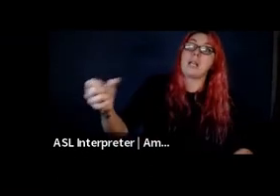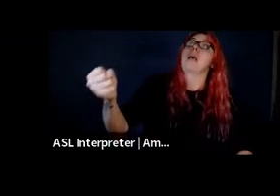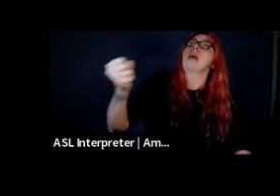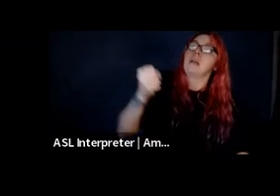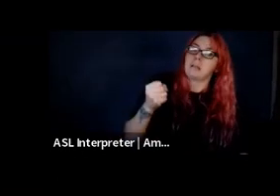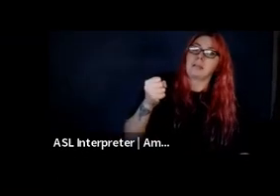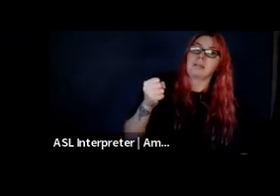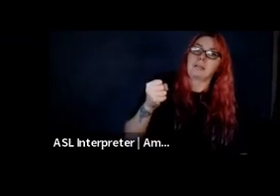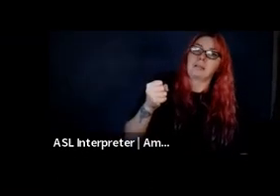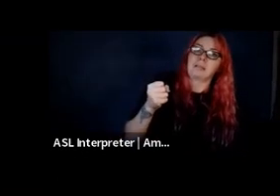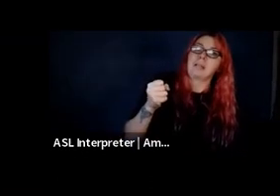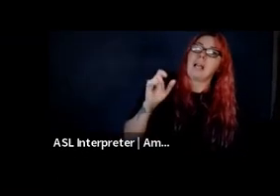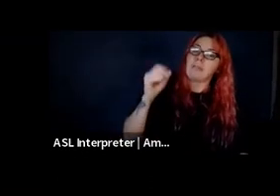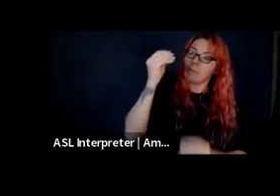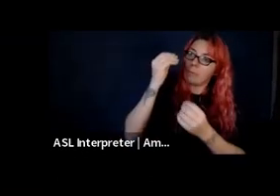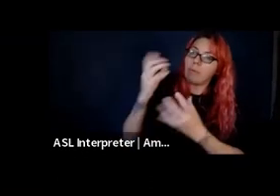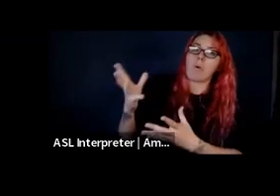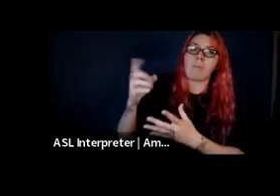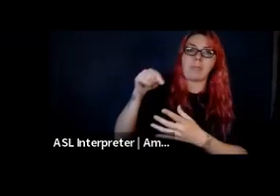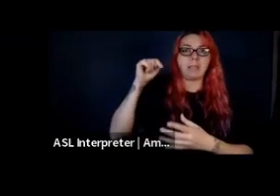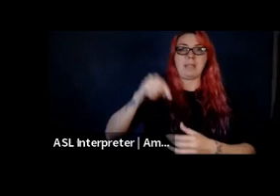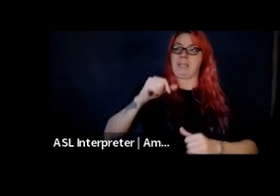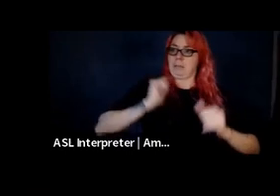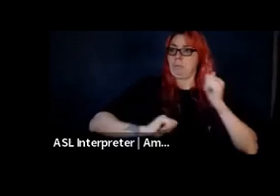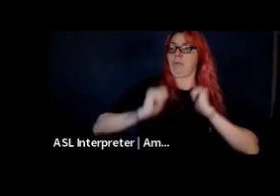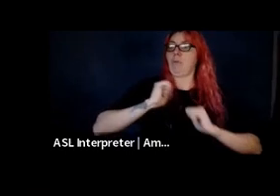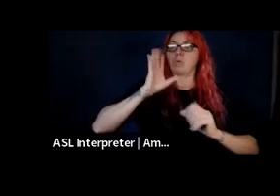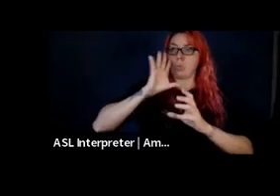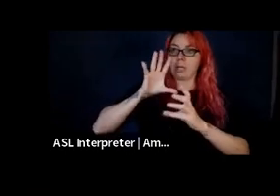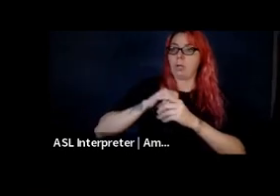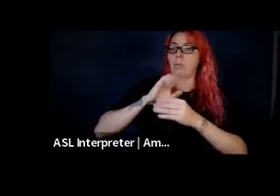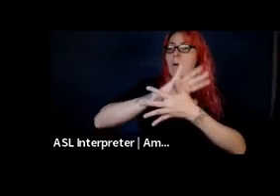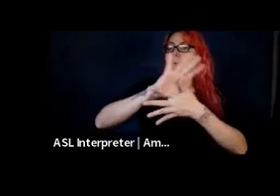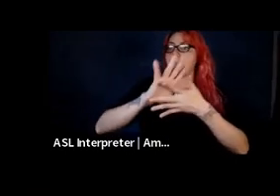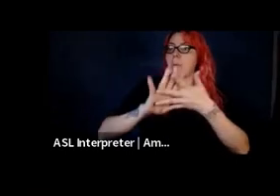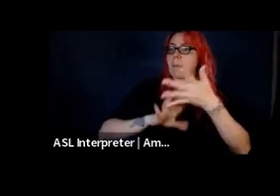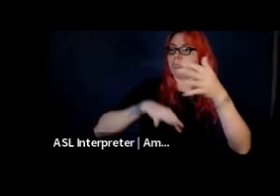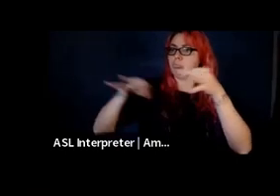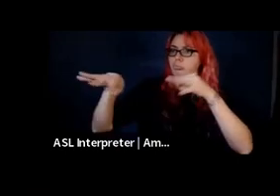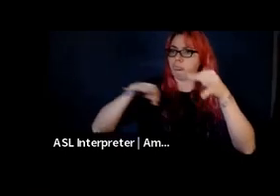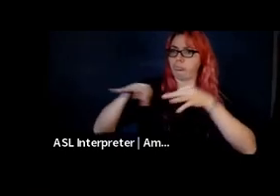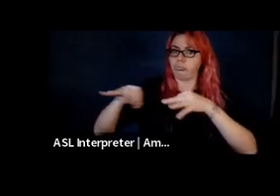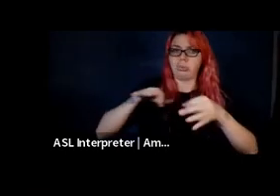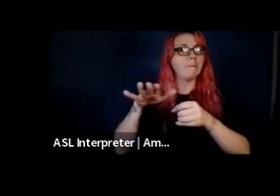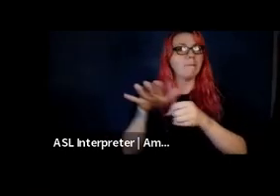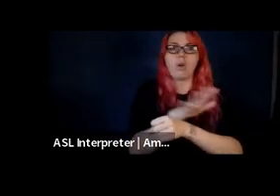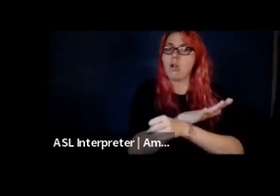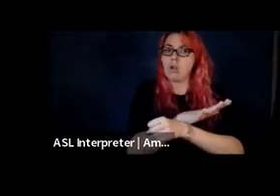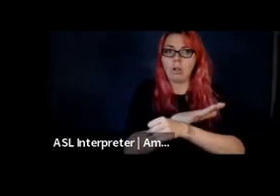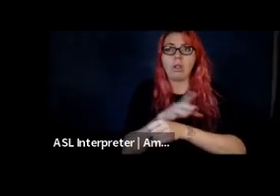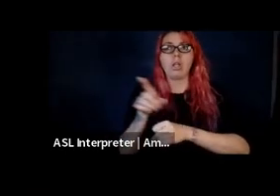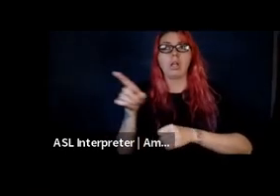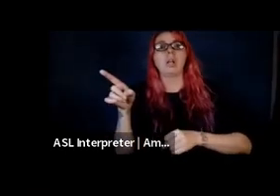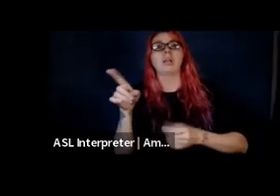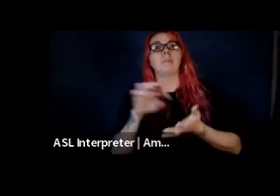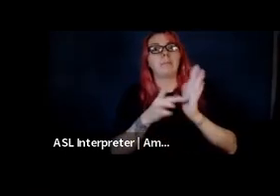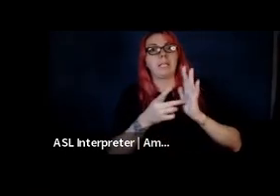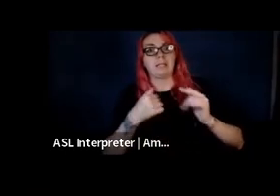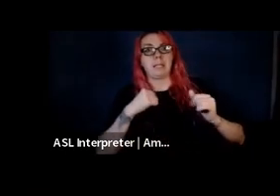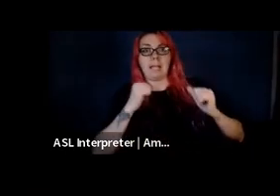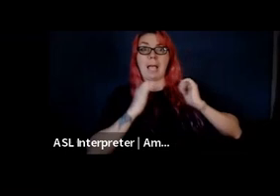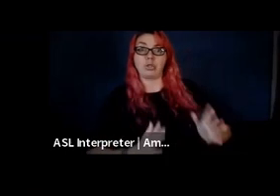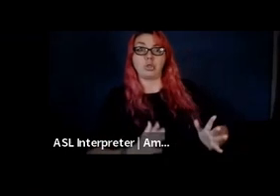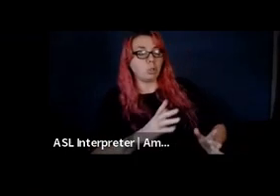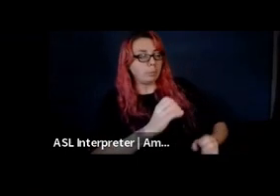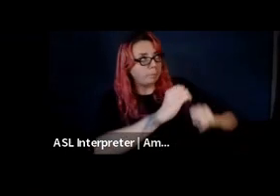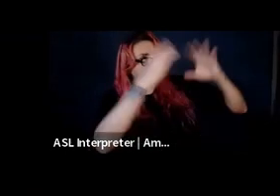something comes up as an idea in rehearsal, you have to, yeah, that's a good question, Shell. So you could, well, it would come with